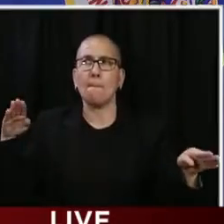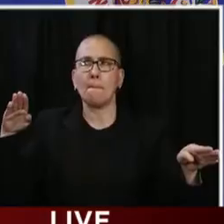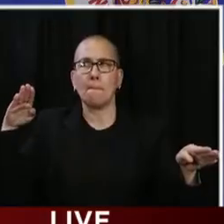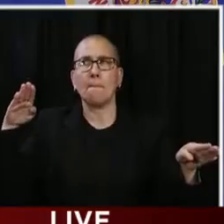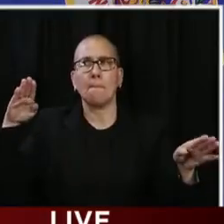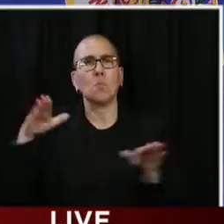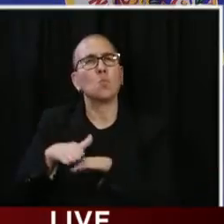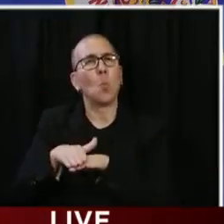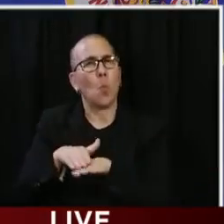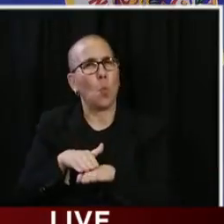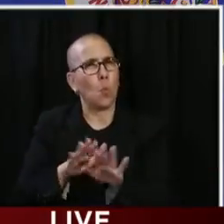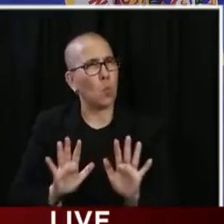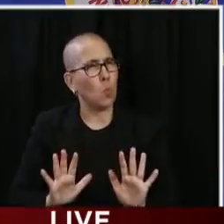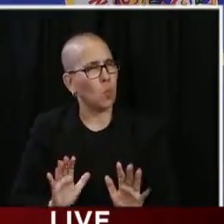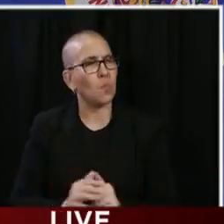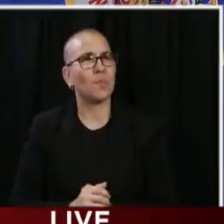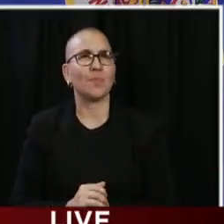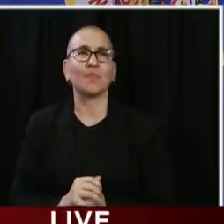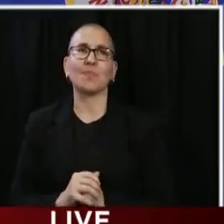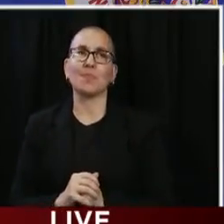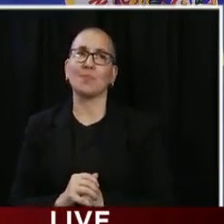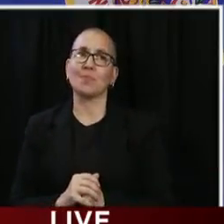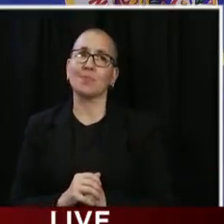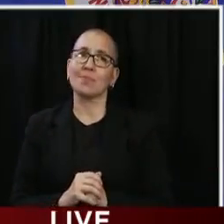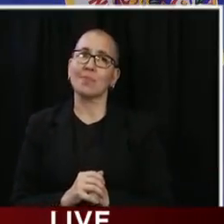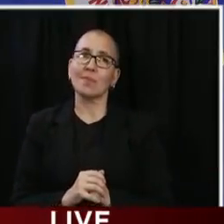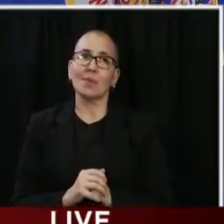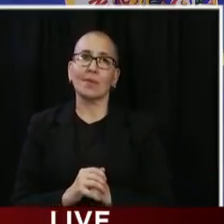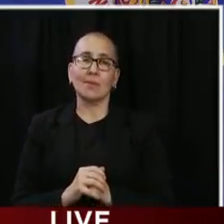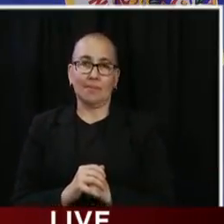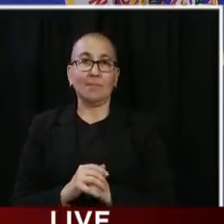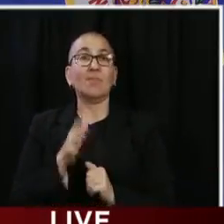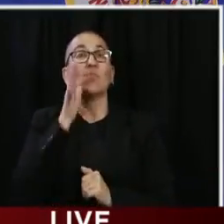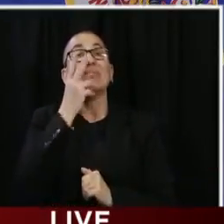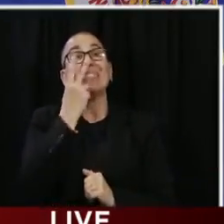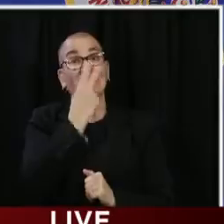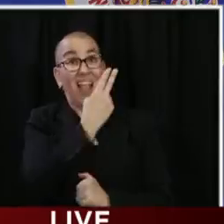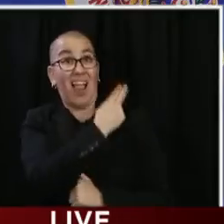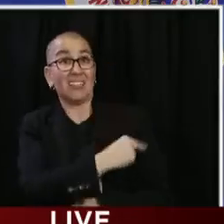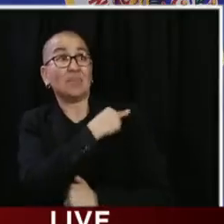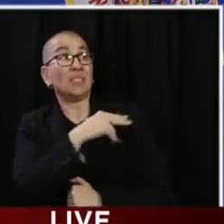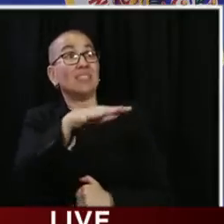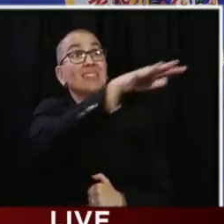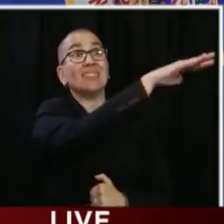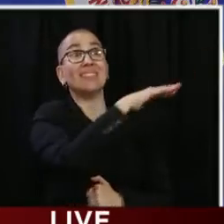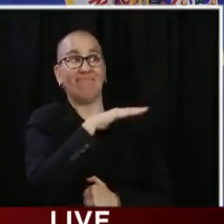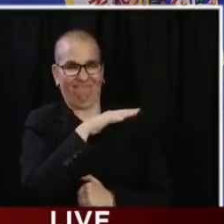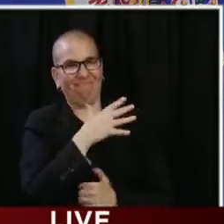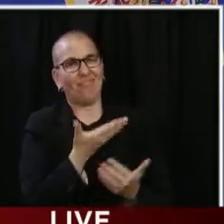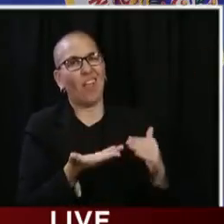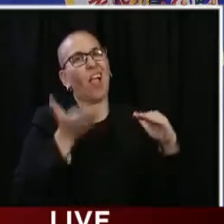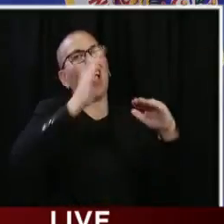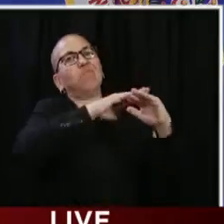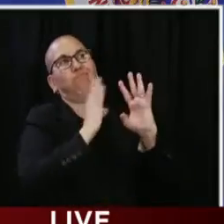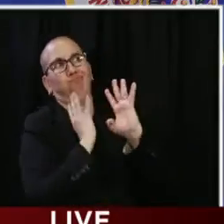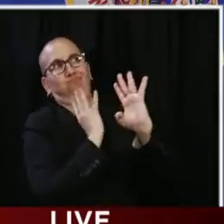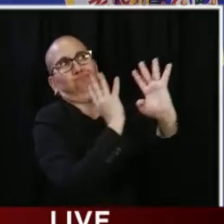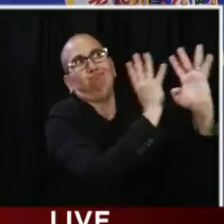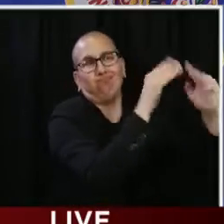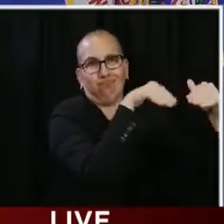rise in hospitalizations at a measured pace, but we are getting to the point where we know the load is